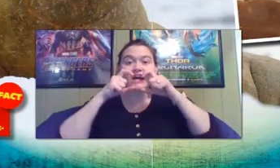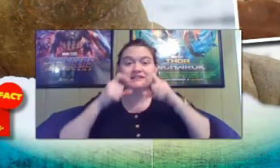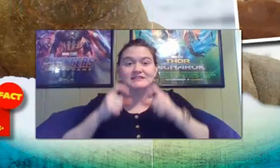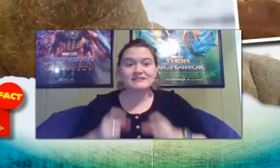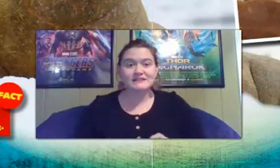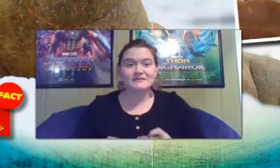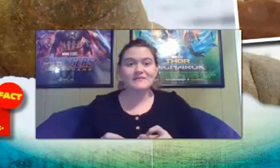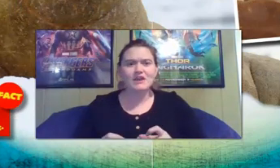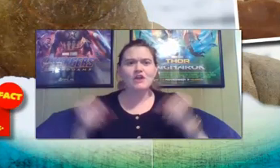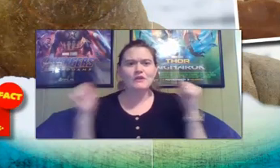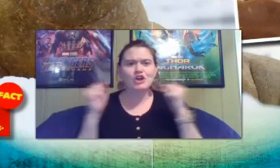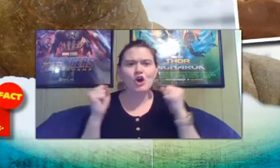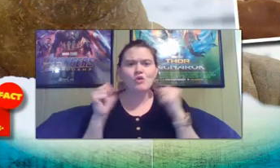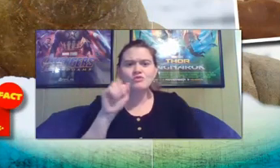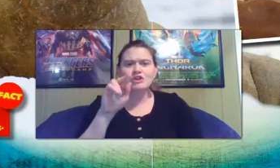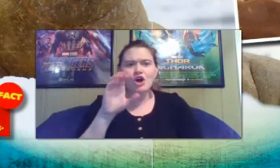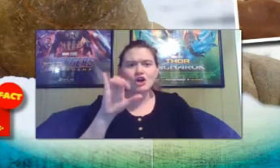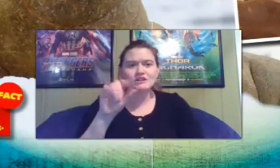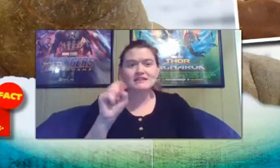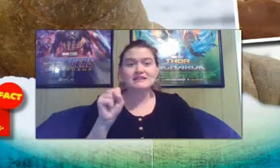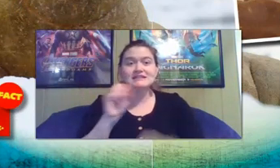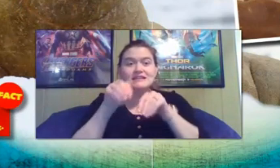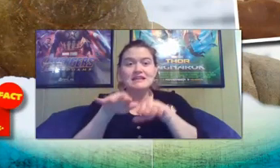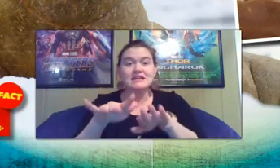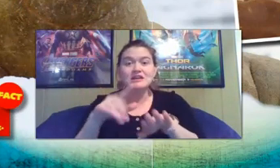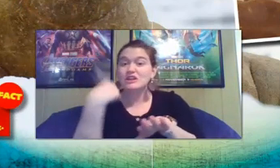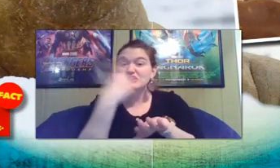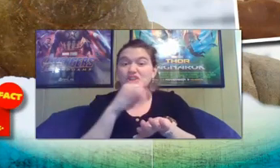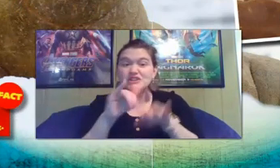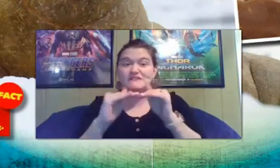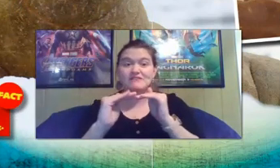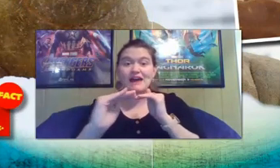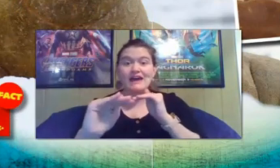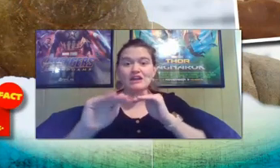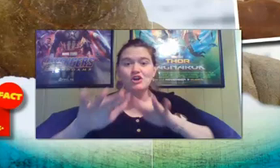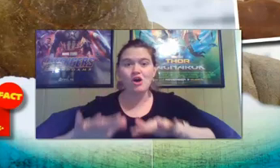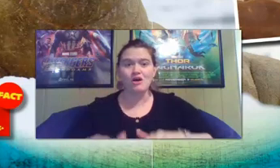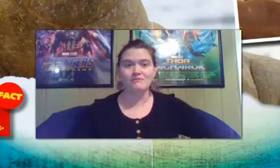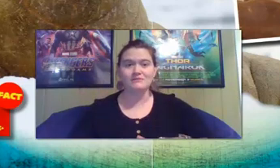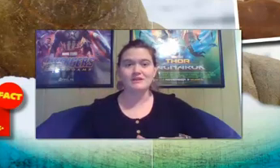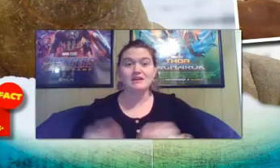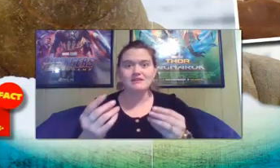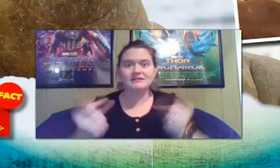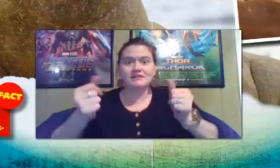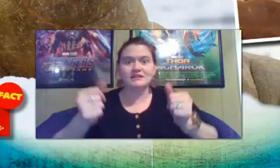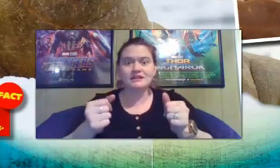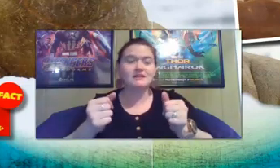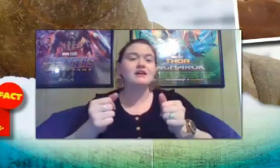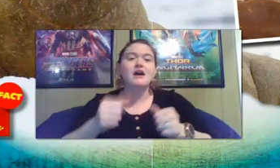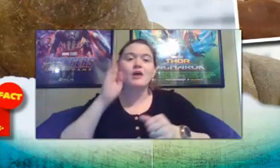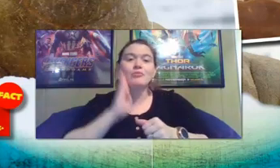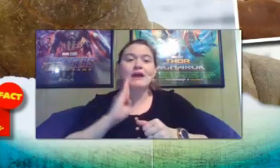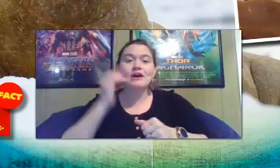Walrus's tusks. The cold Arctic Sea looks flat and calm.